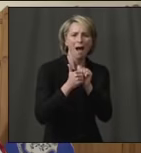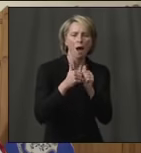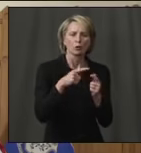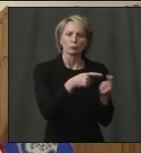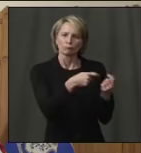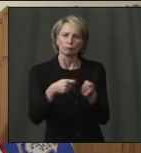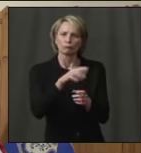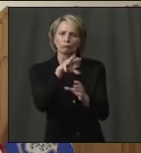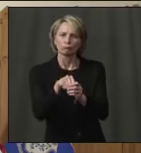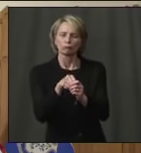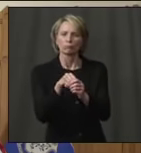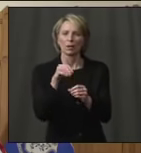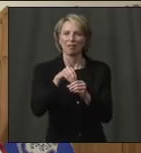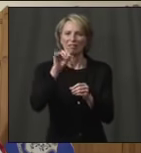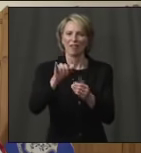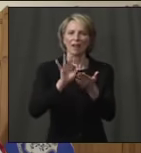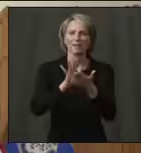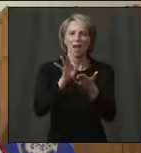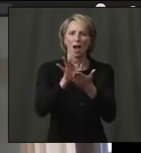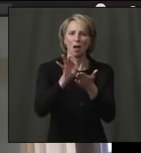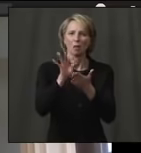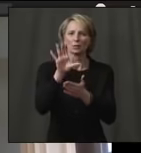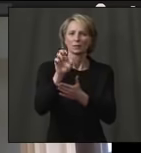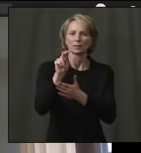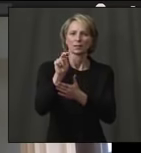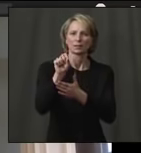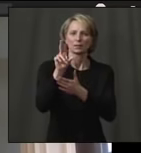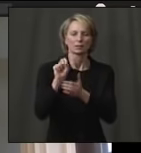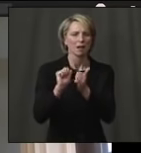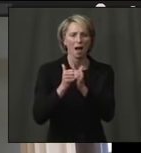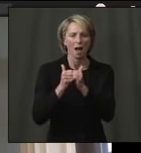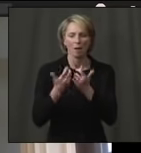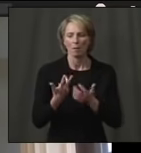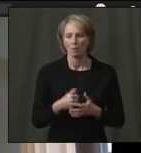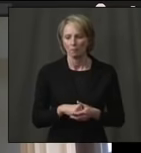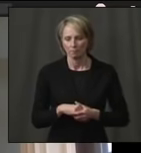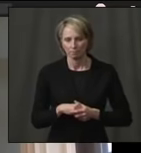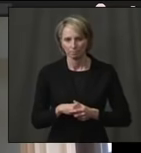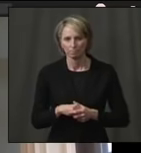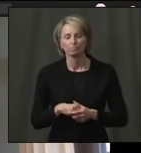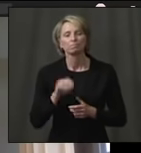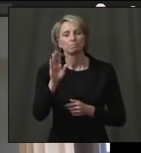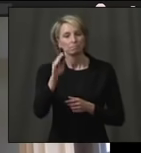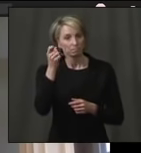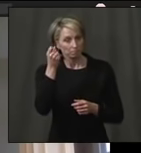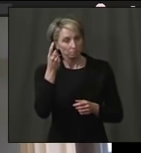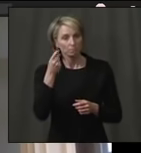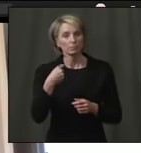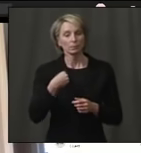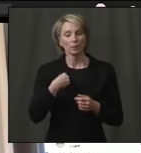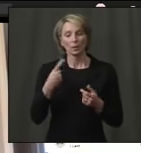Yes. So here is what we're doing, Oscar.